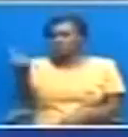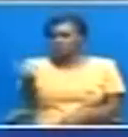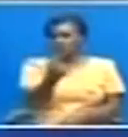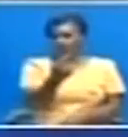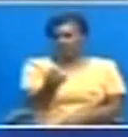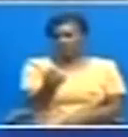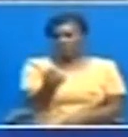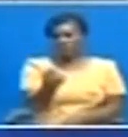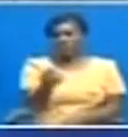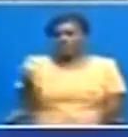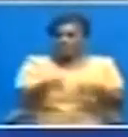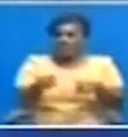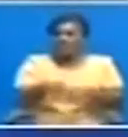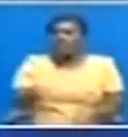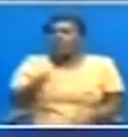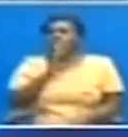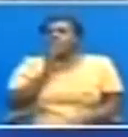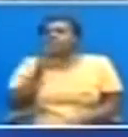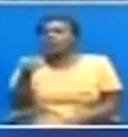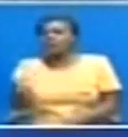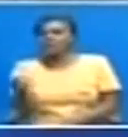adamu na niyo maji.